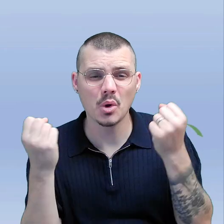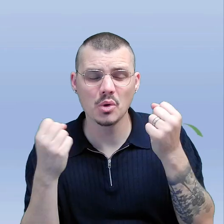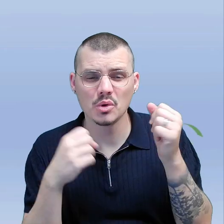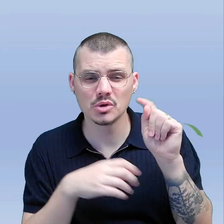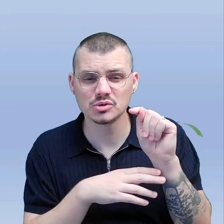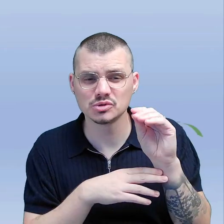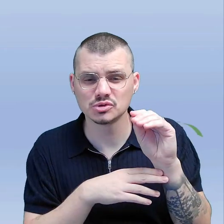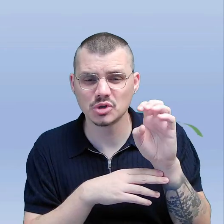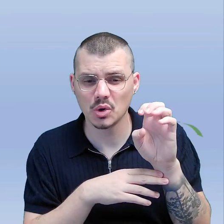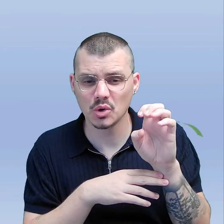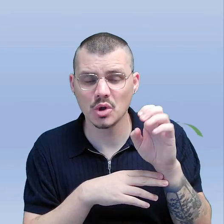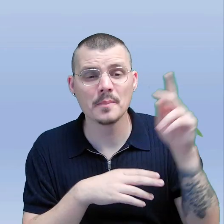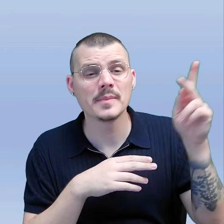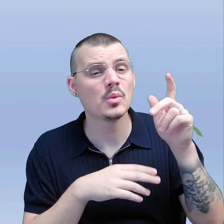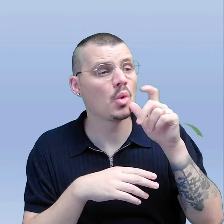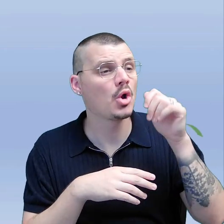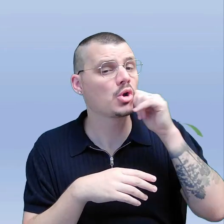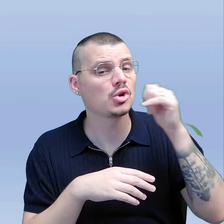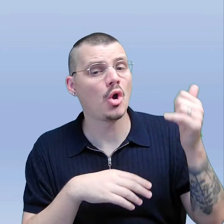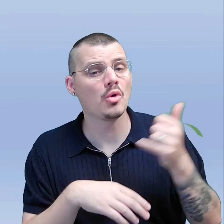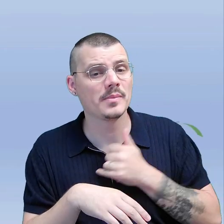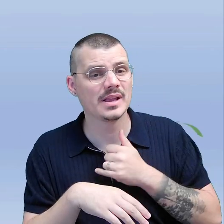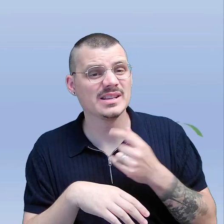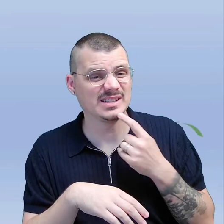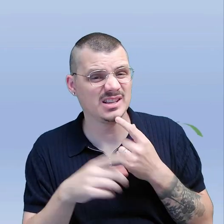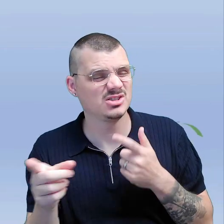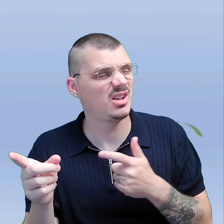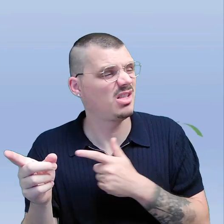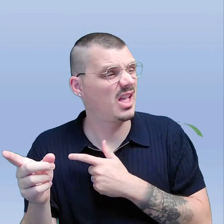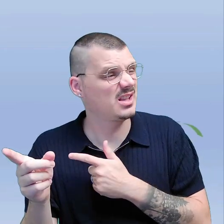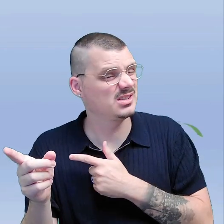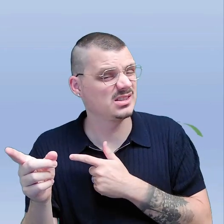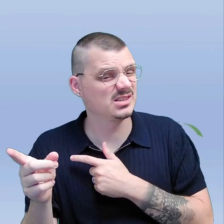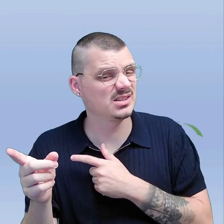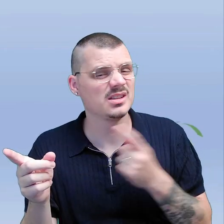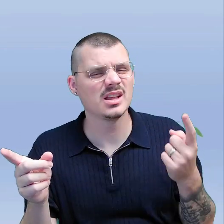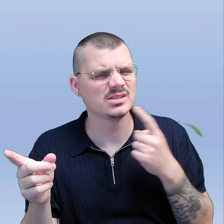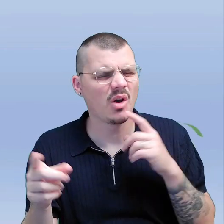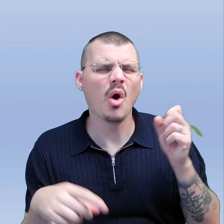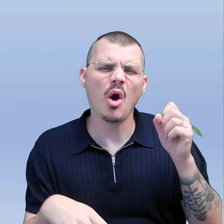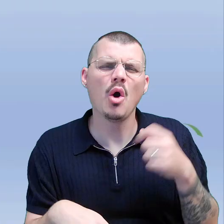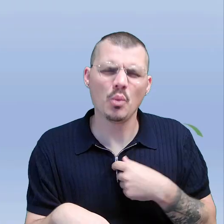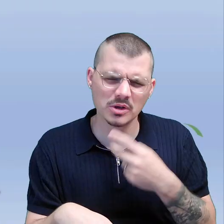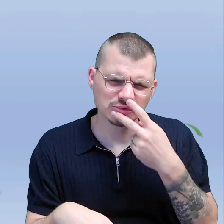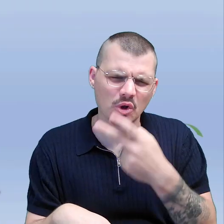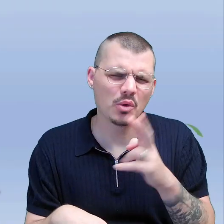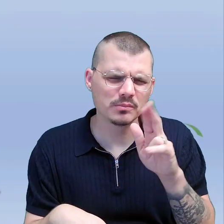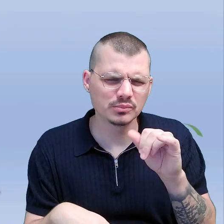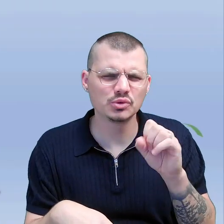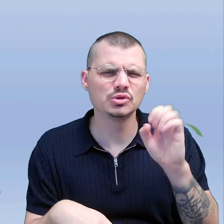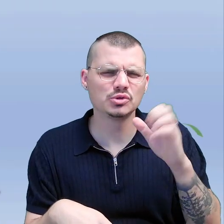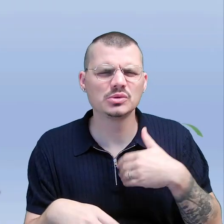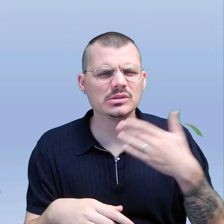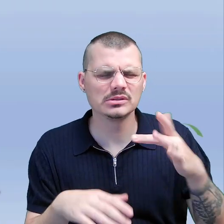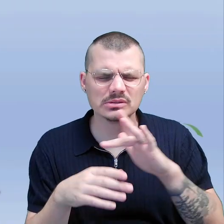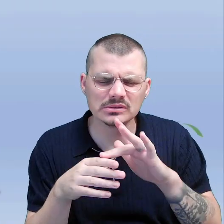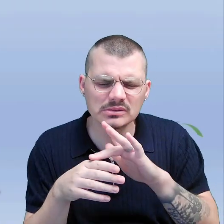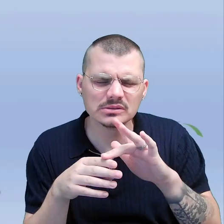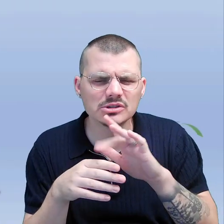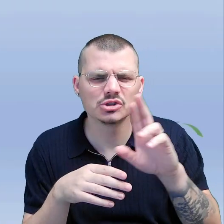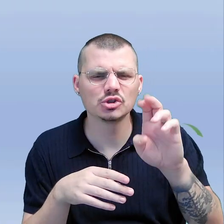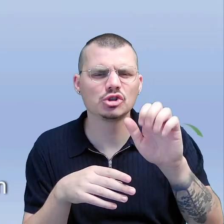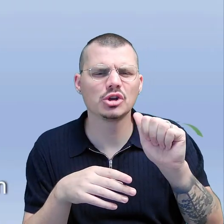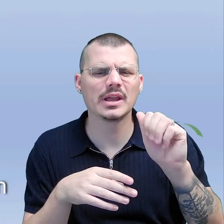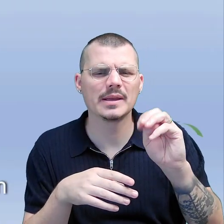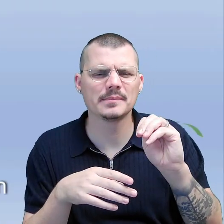The people that called me to say that she was being lazy said, "Oh yeah, we saw that bruise. We decided to rub some cream on